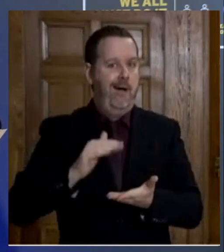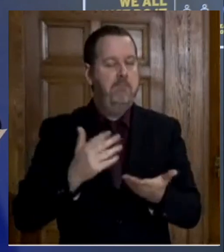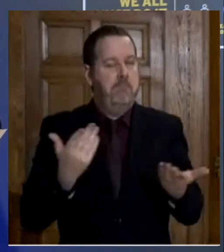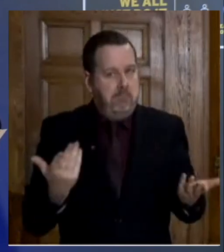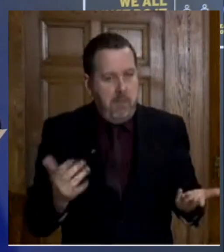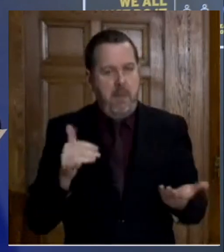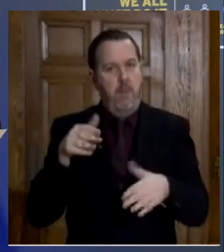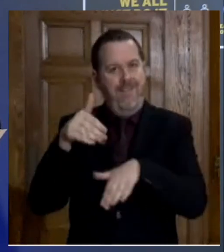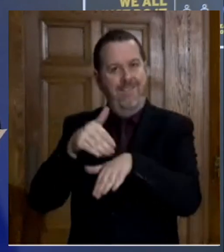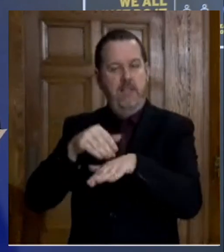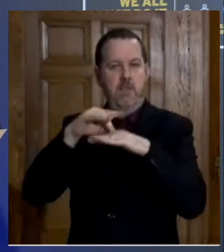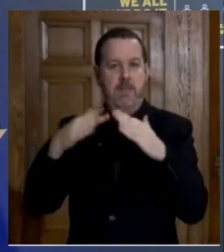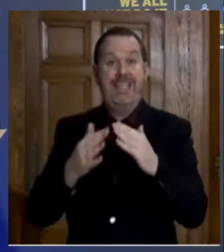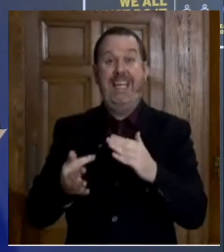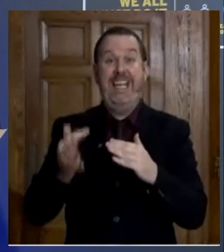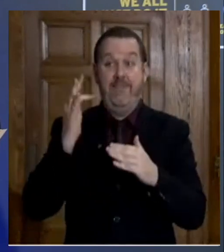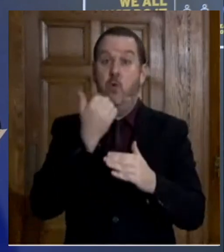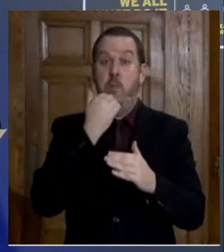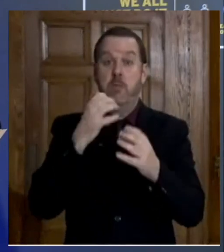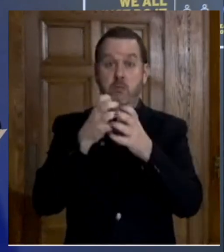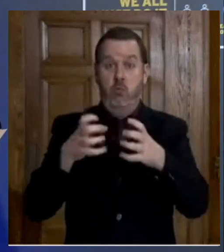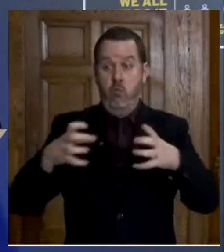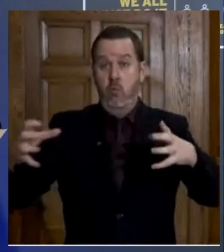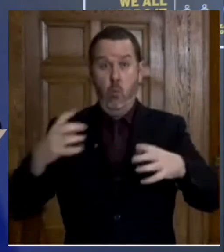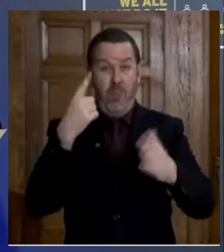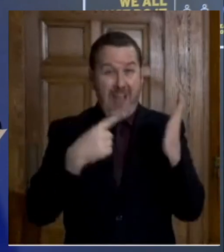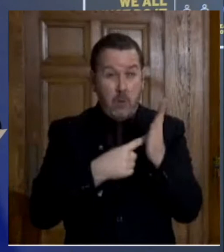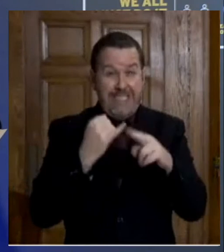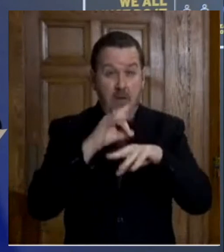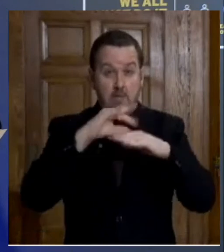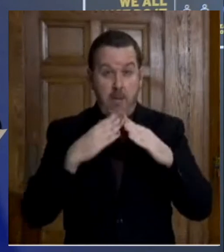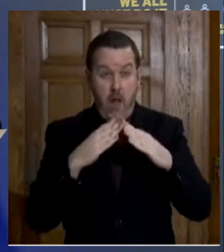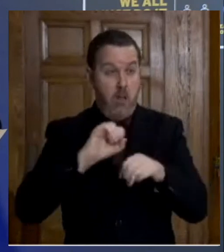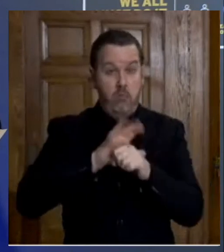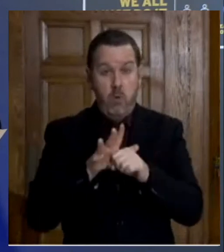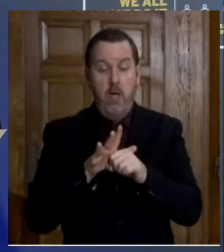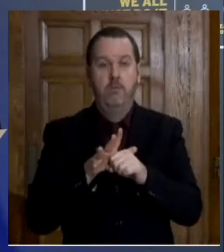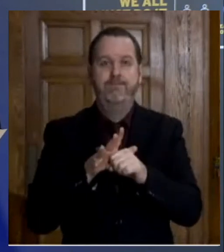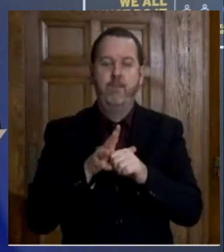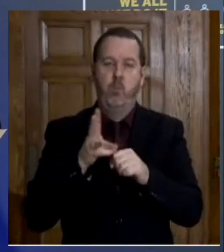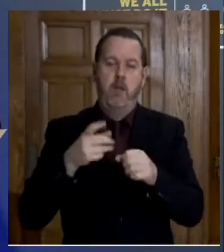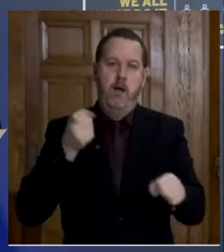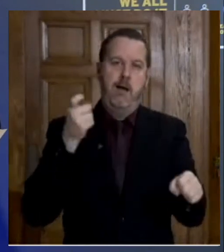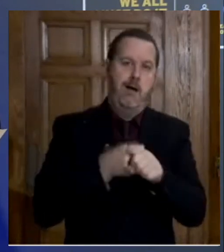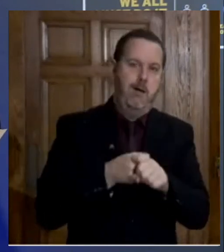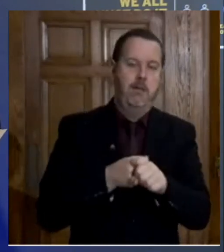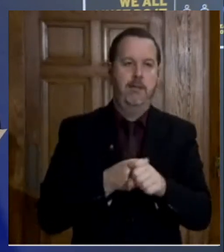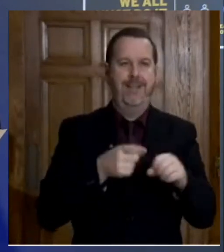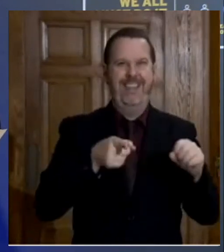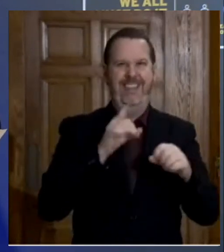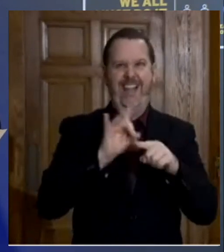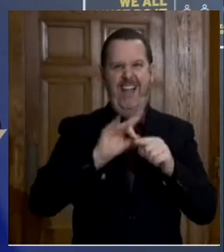The 1,000 would be a challenge, a major challenge for our hospital system. It's one our surge planning is